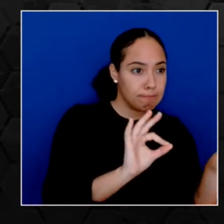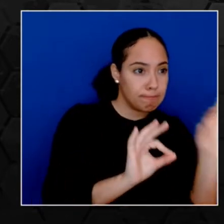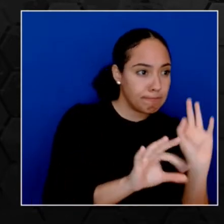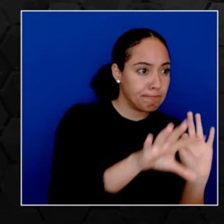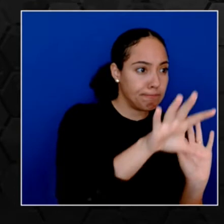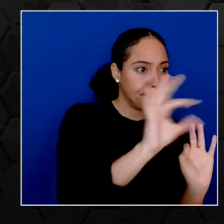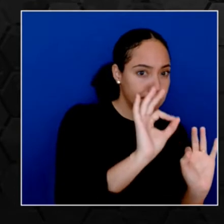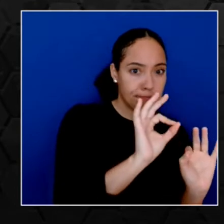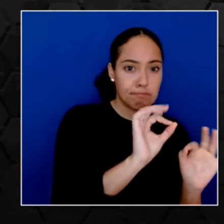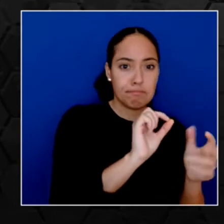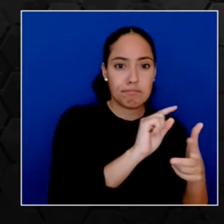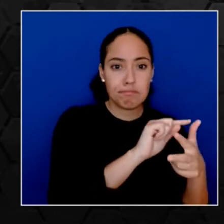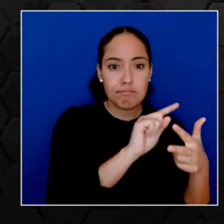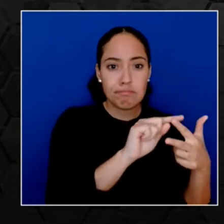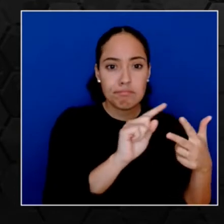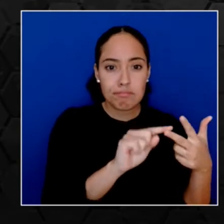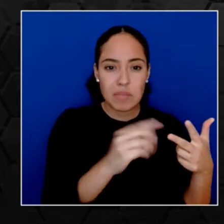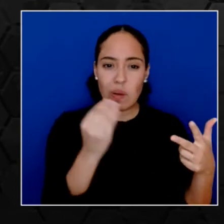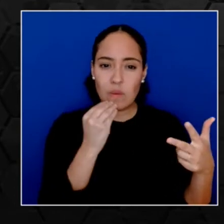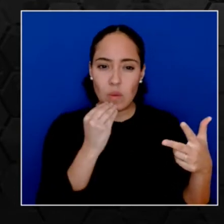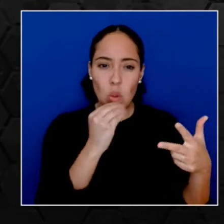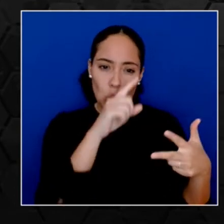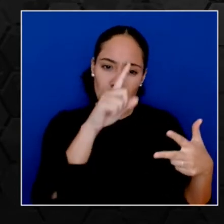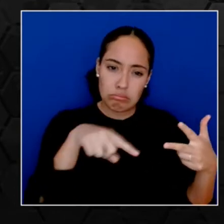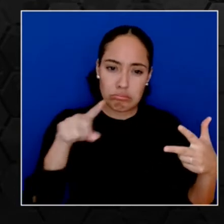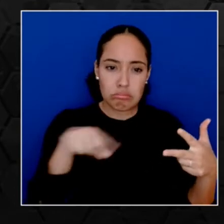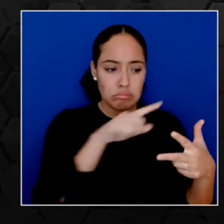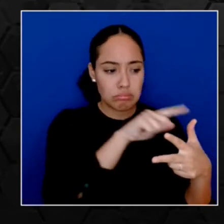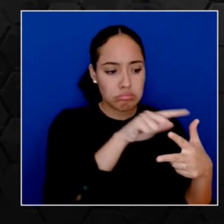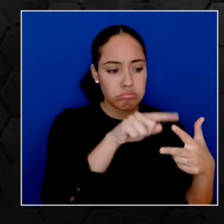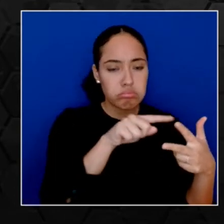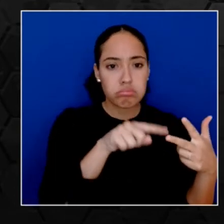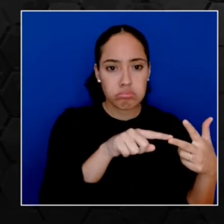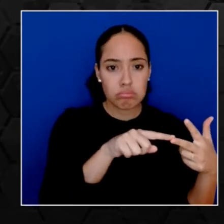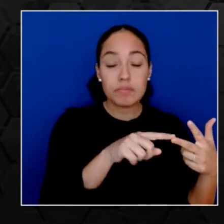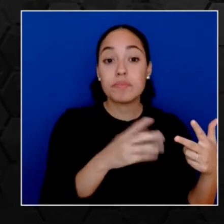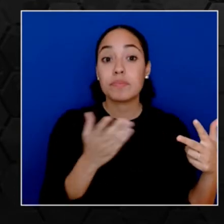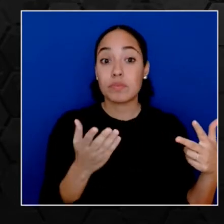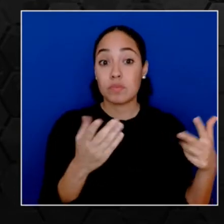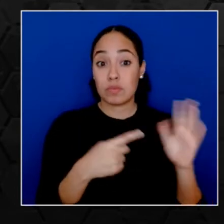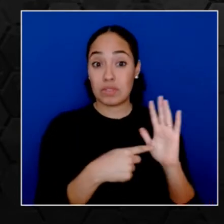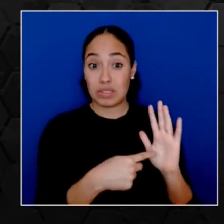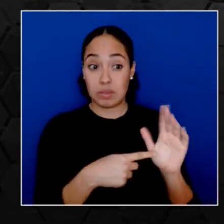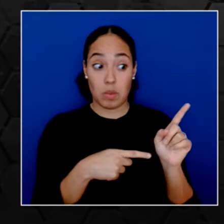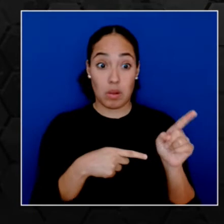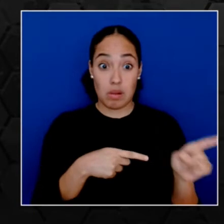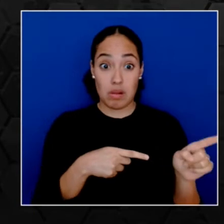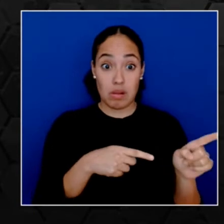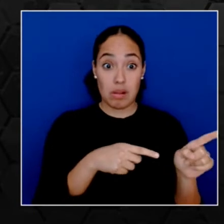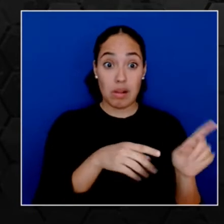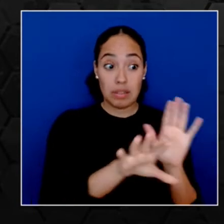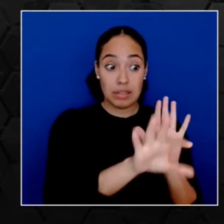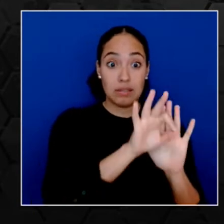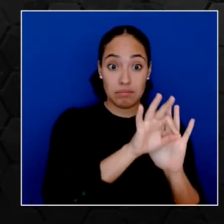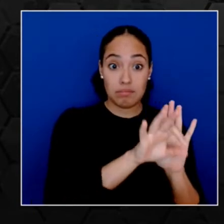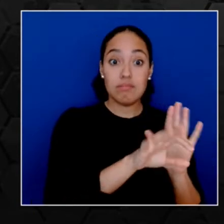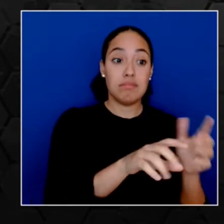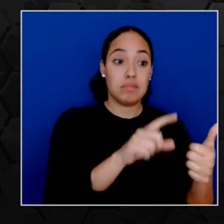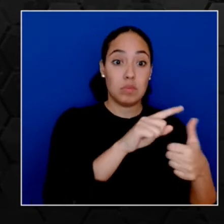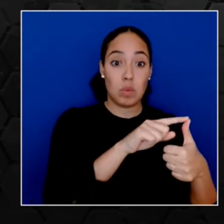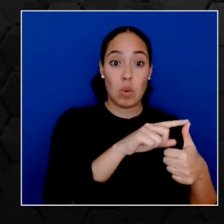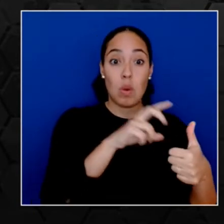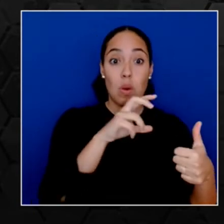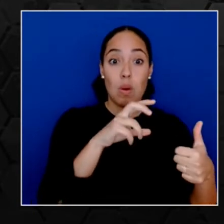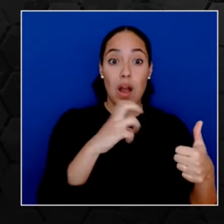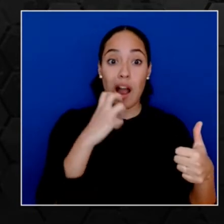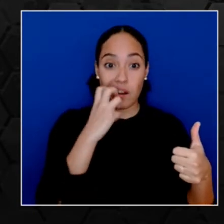banana, apple, and strawberry, which are different fruits. So for example, when user one is picking orange, apple, and banana, and user two